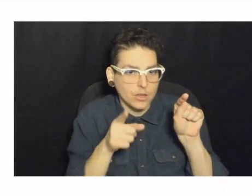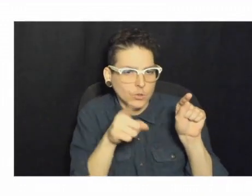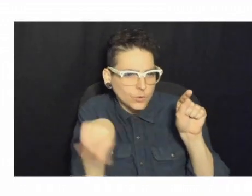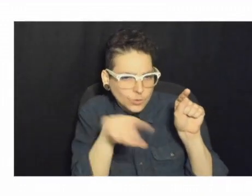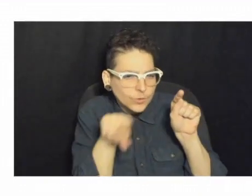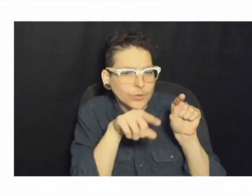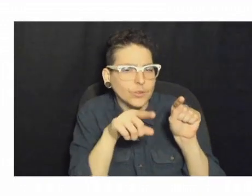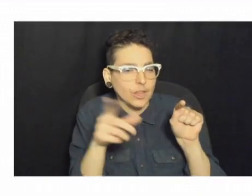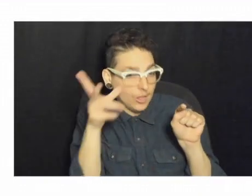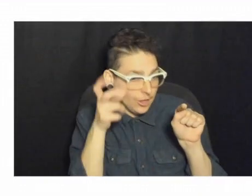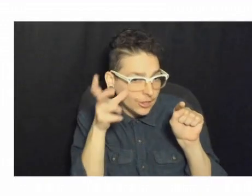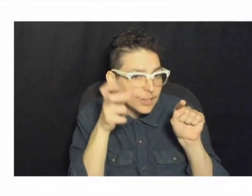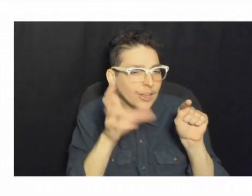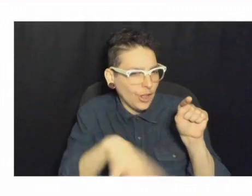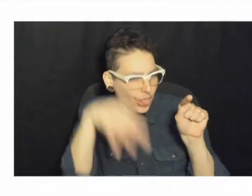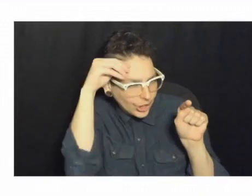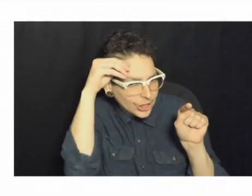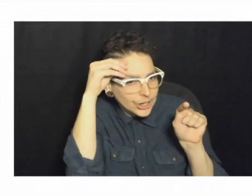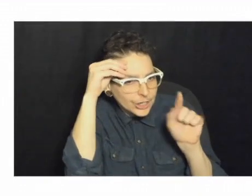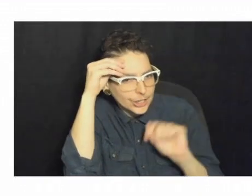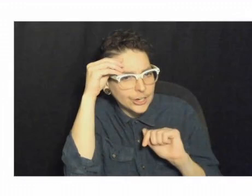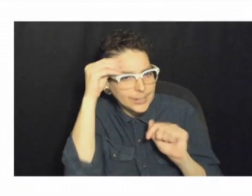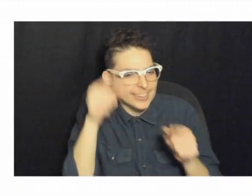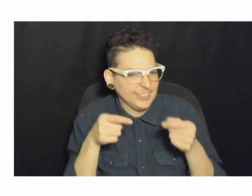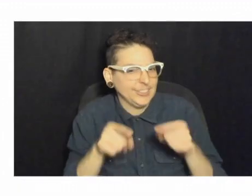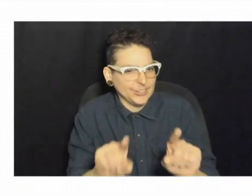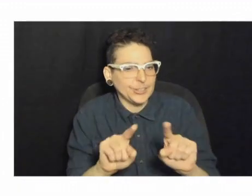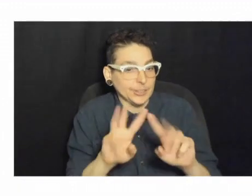what actions you could take